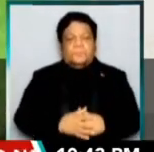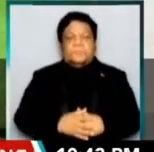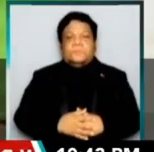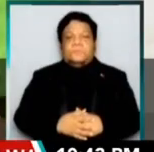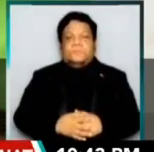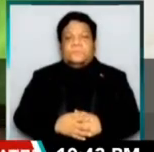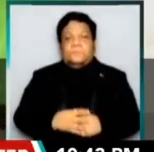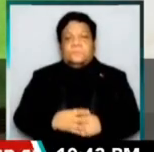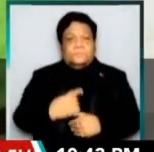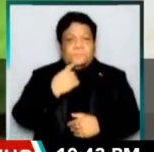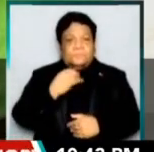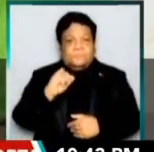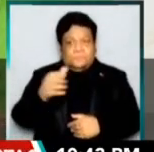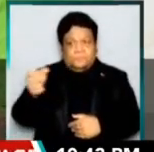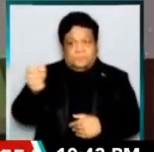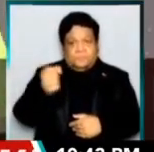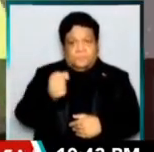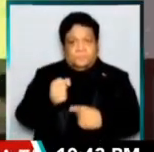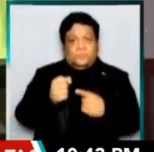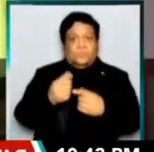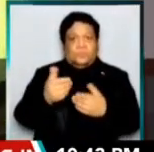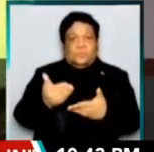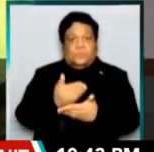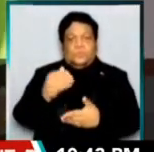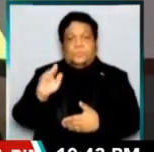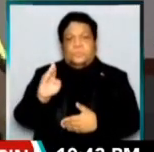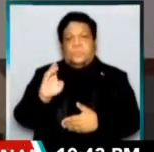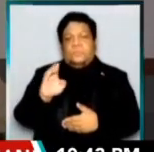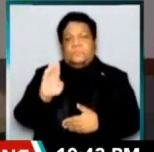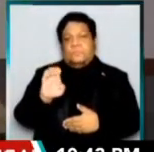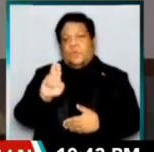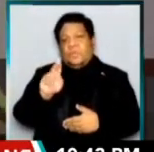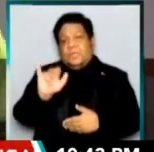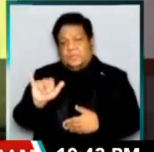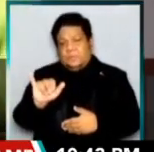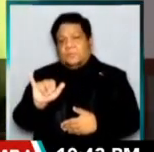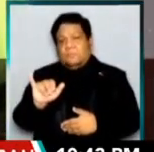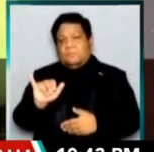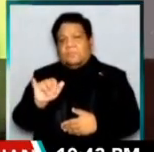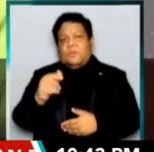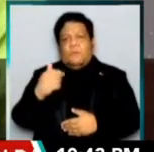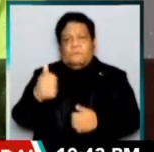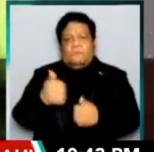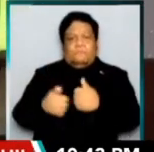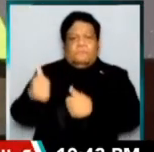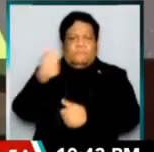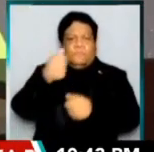DENR Undersecretary Benny Antiporda bilang Senior Deputy Administrator ng